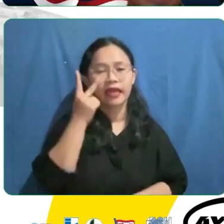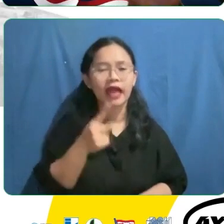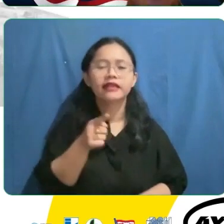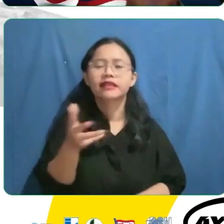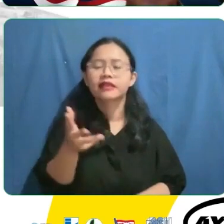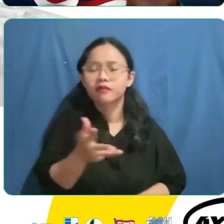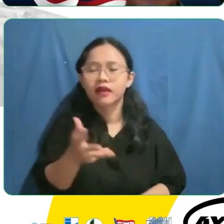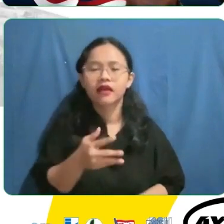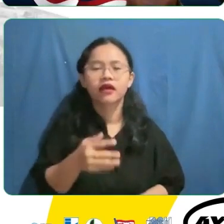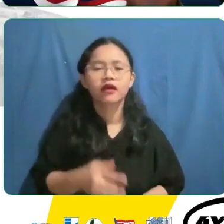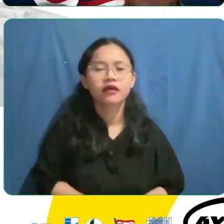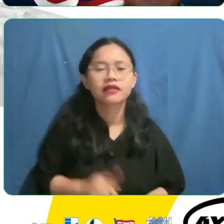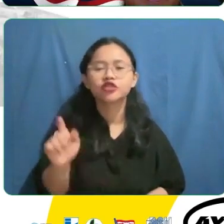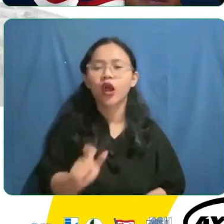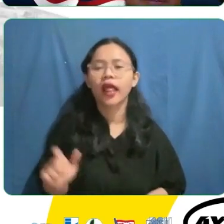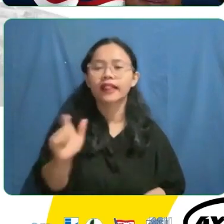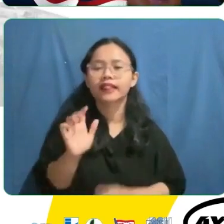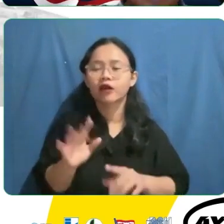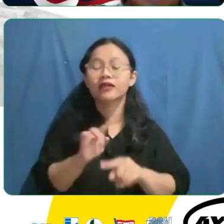the vulnerability